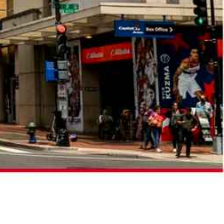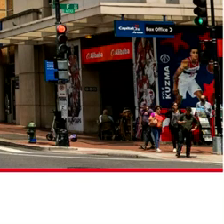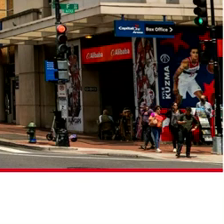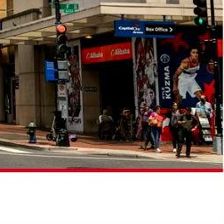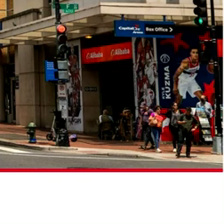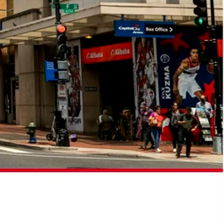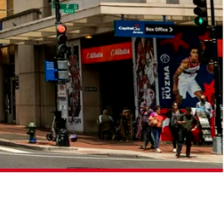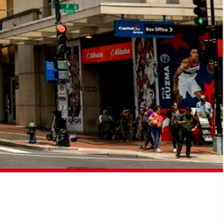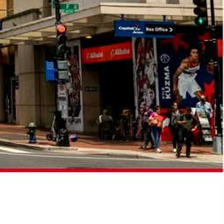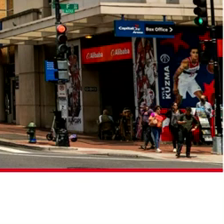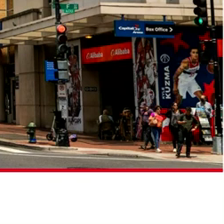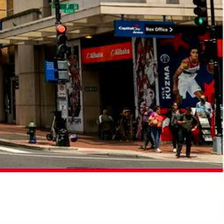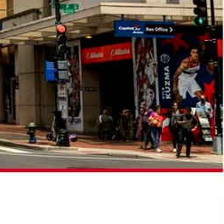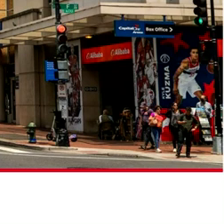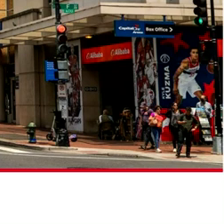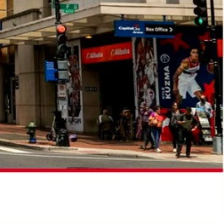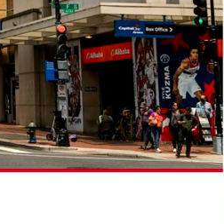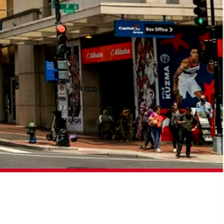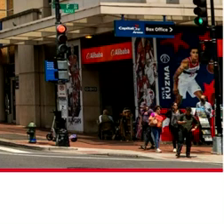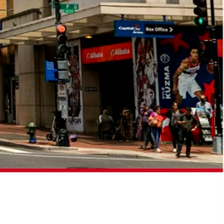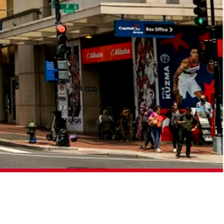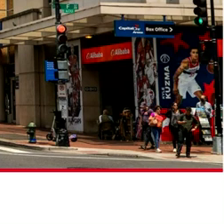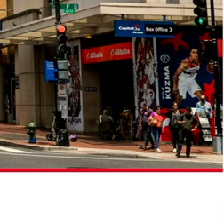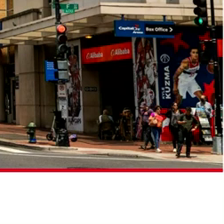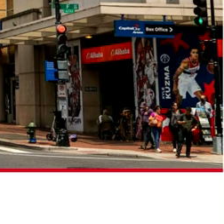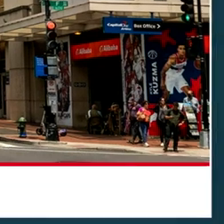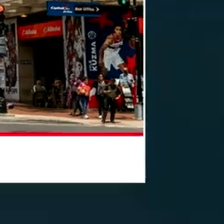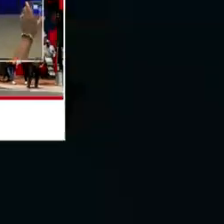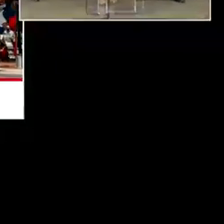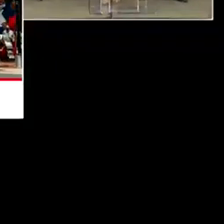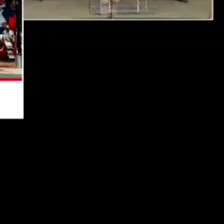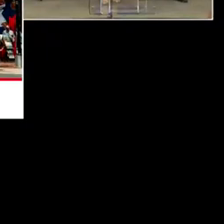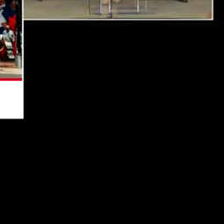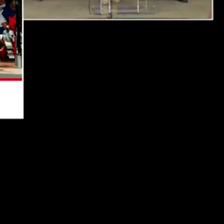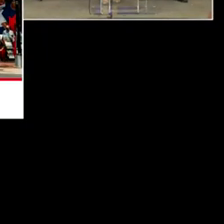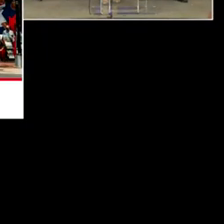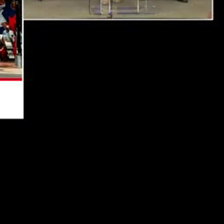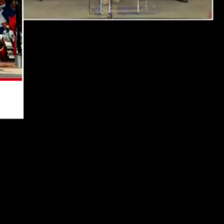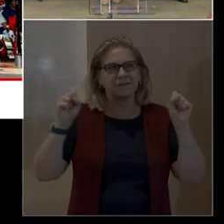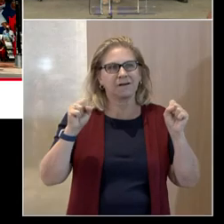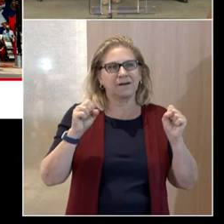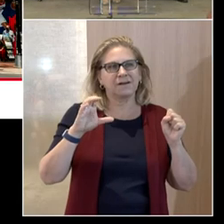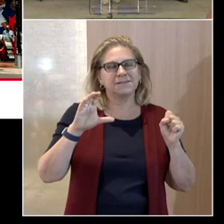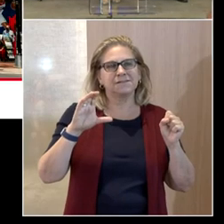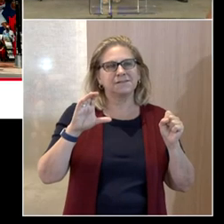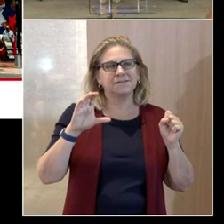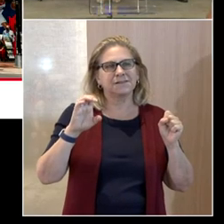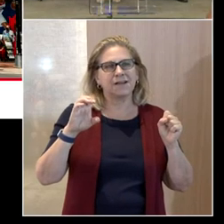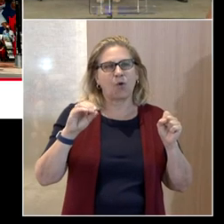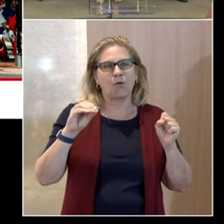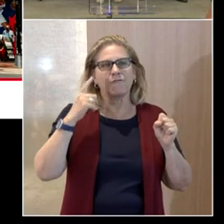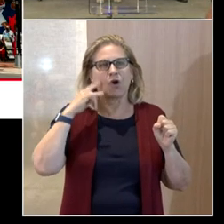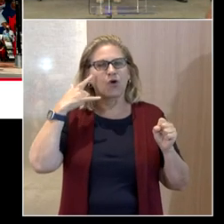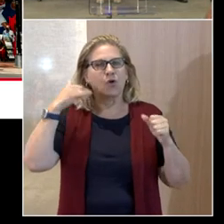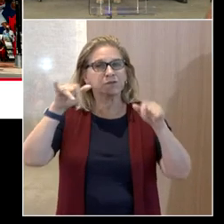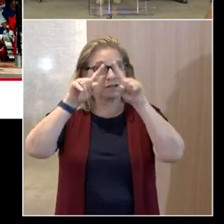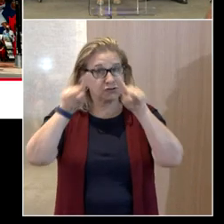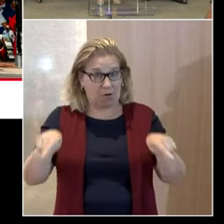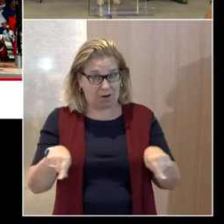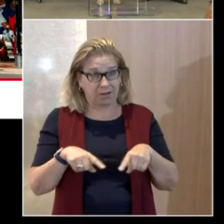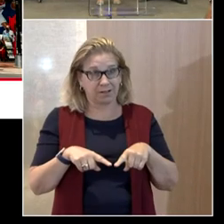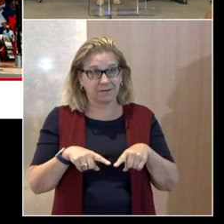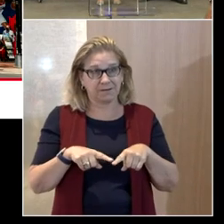Good afternoon, everyone, and welcome. I'm Leona Agaritas, President and CEO of the Golden Triangle Bid, and I'm here with